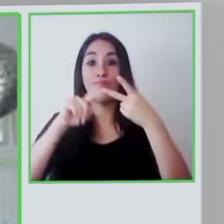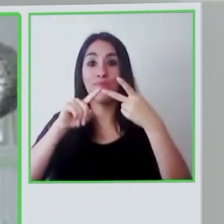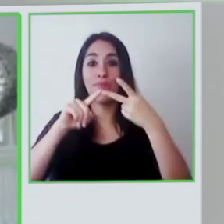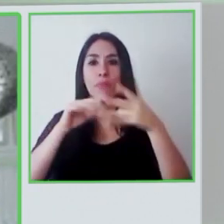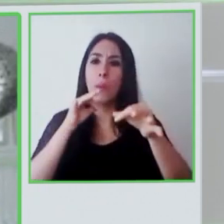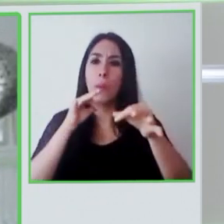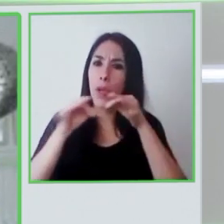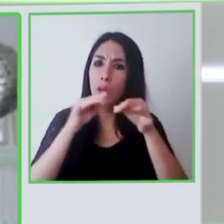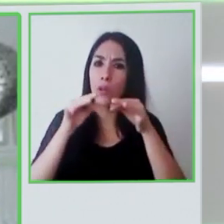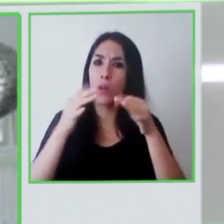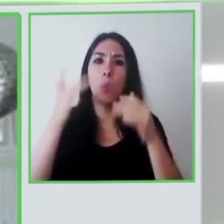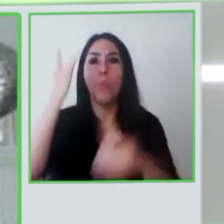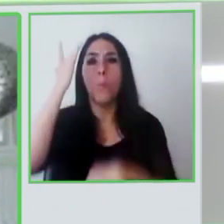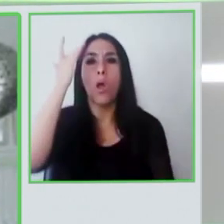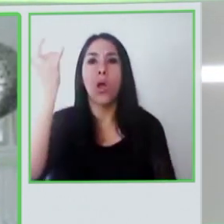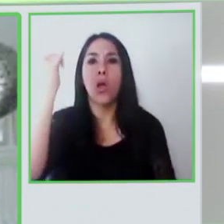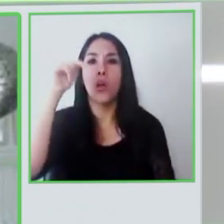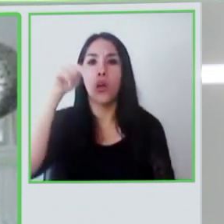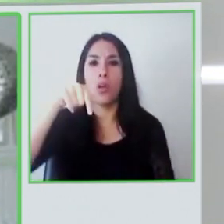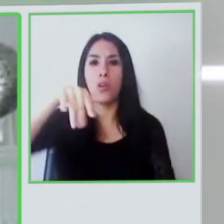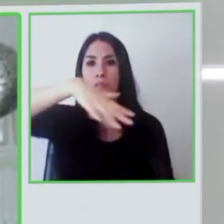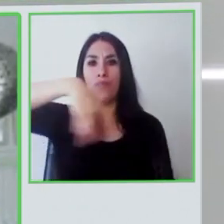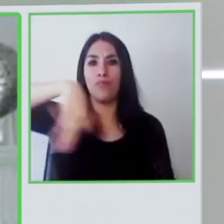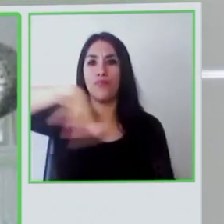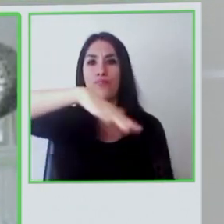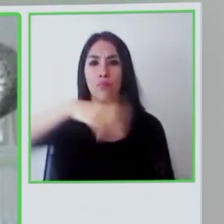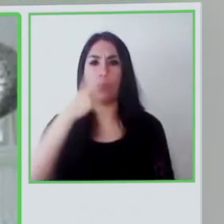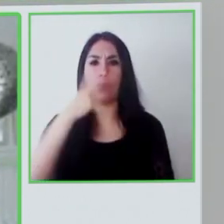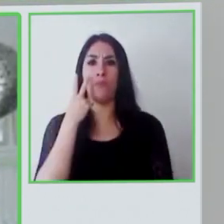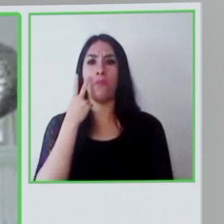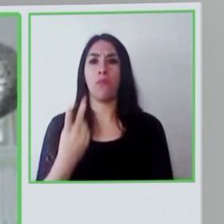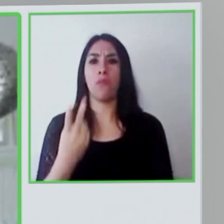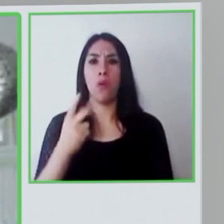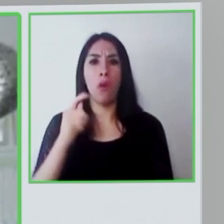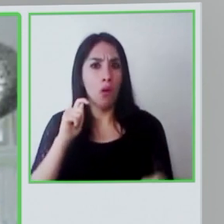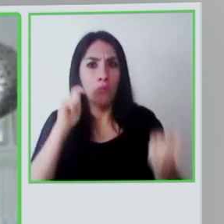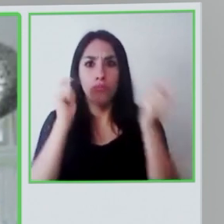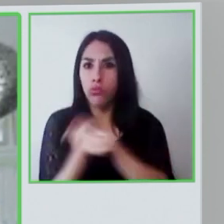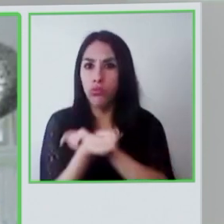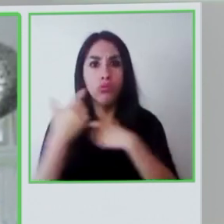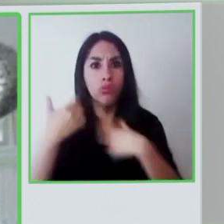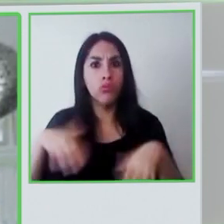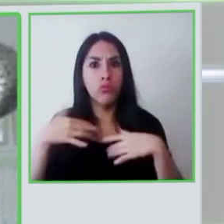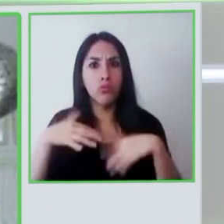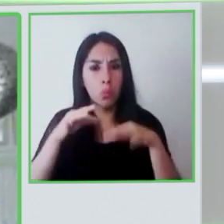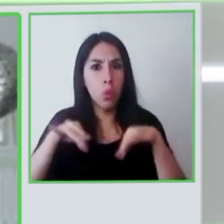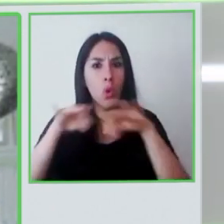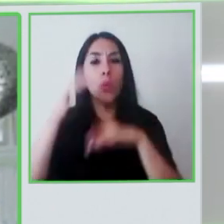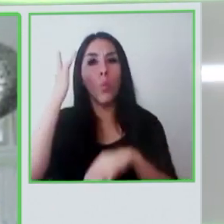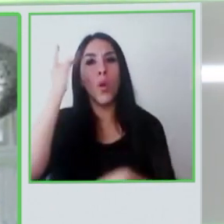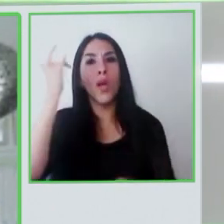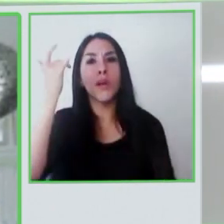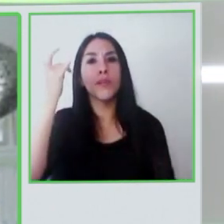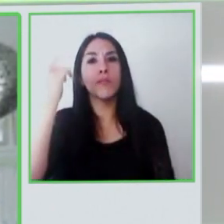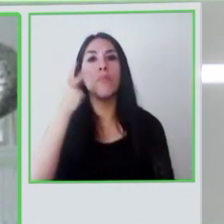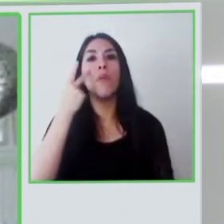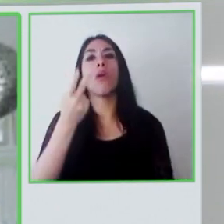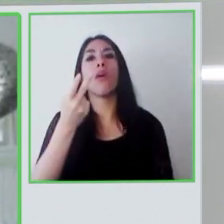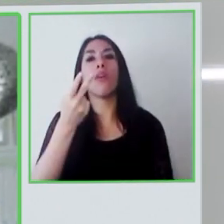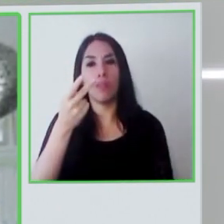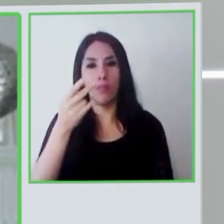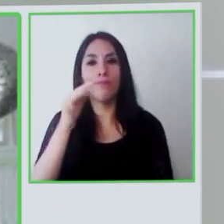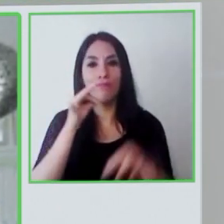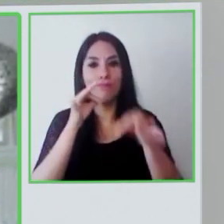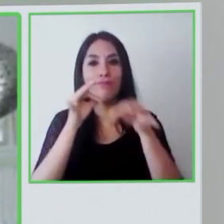employees network. And I want to give you a little bit of the reason why the movement is so important. It's an important instrument in accelerating